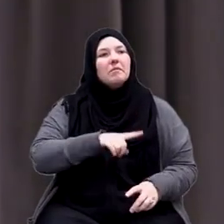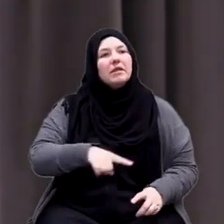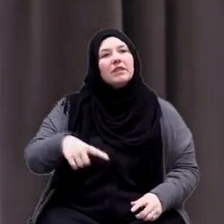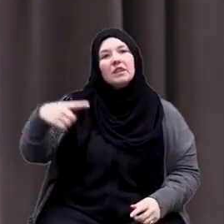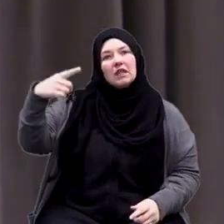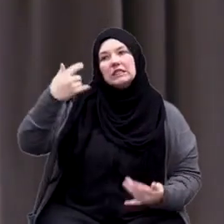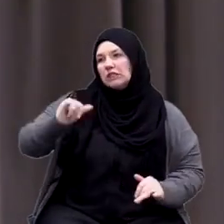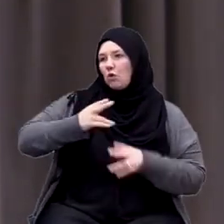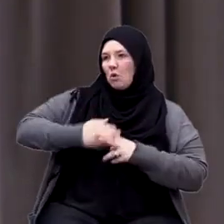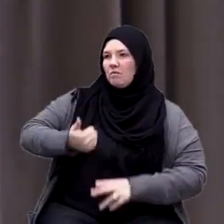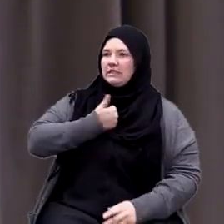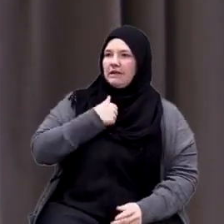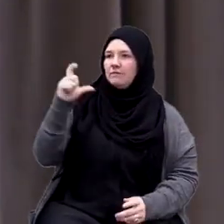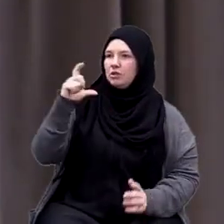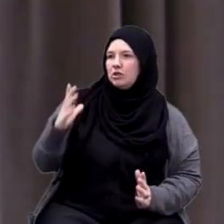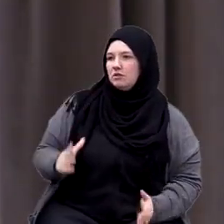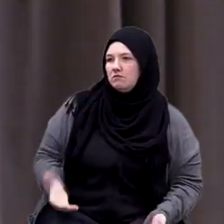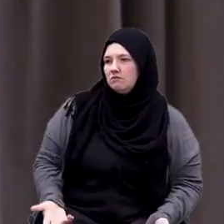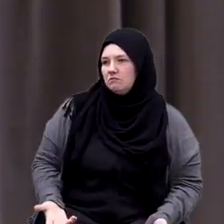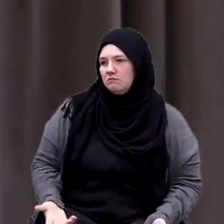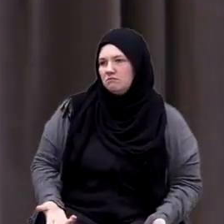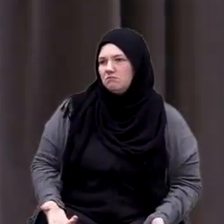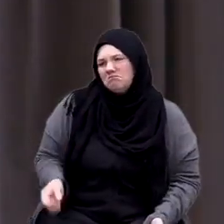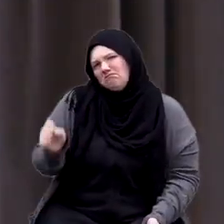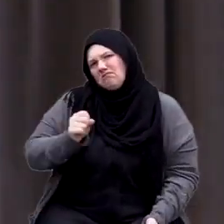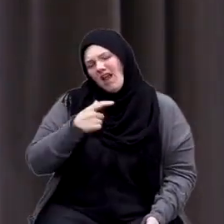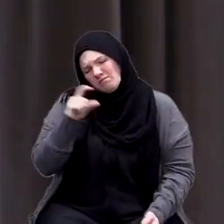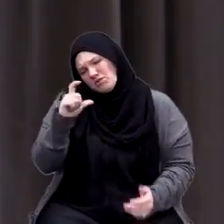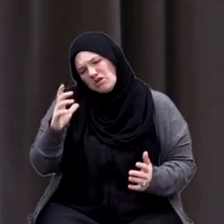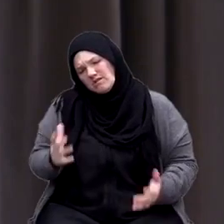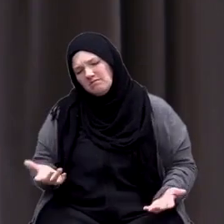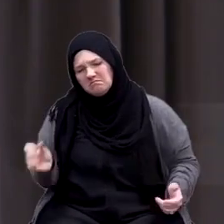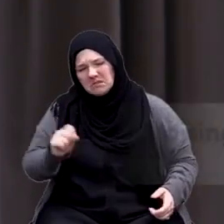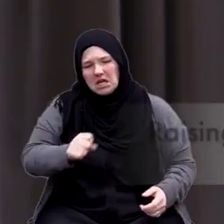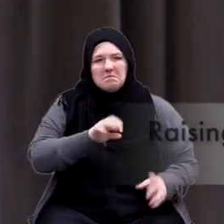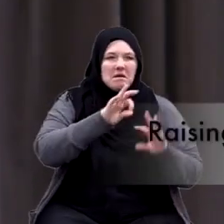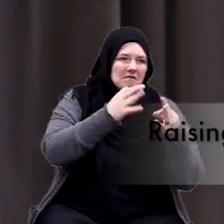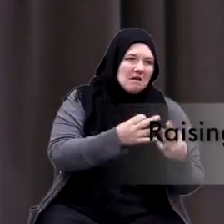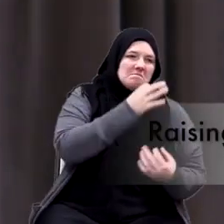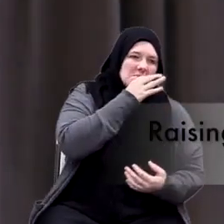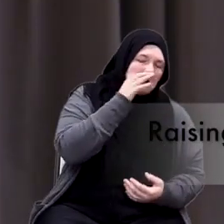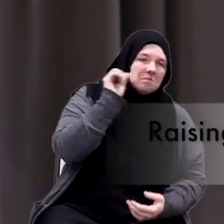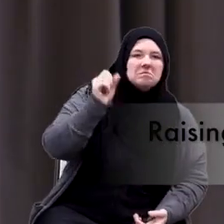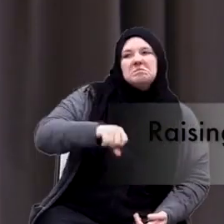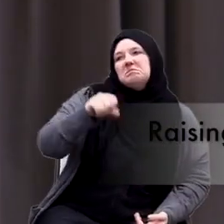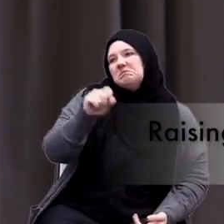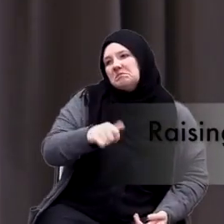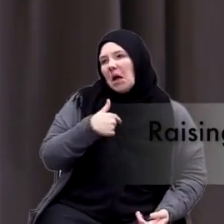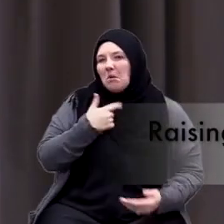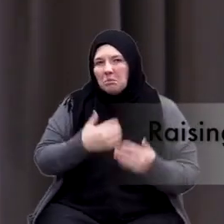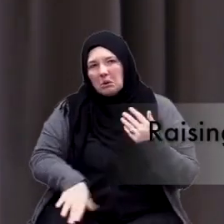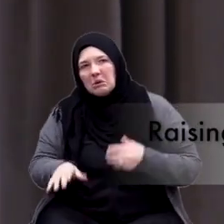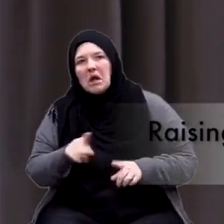as Muslims. Muslims by inheritance, by culture, by the social context of